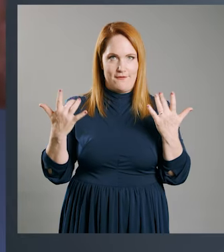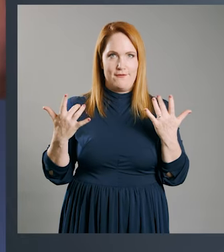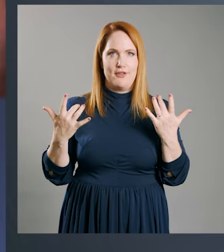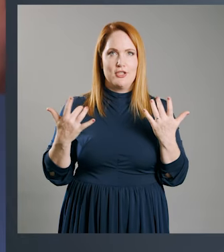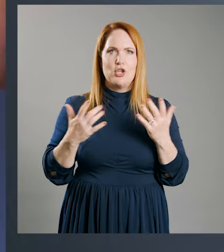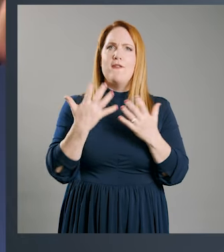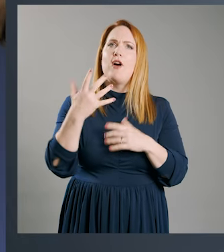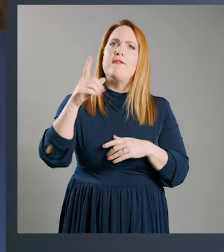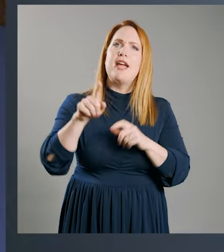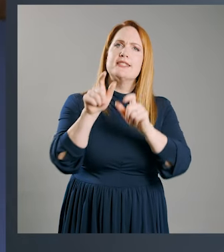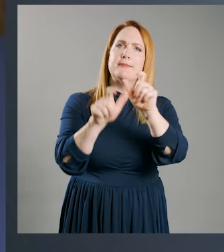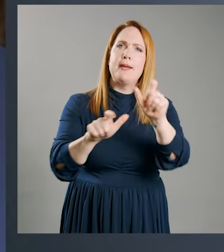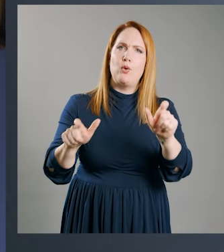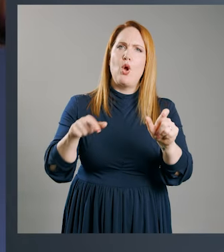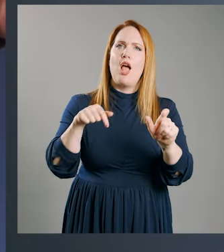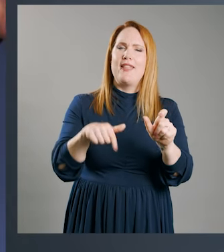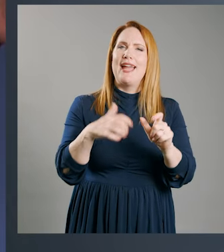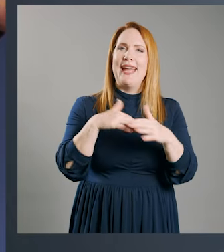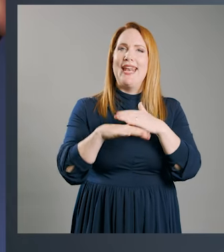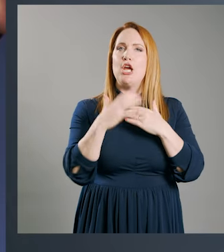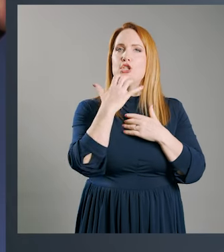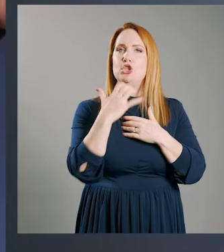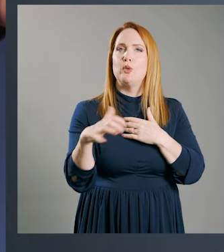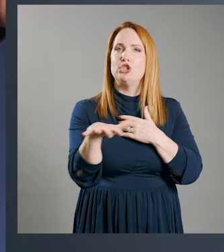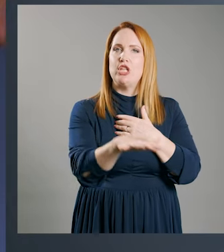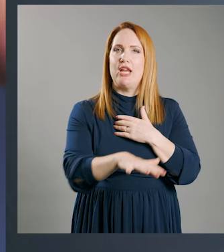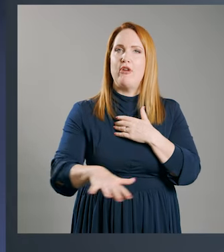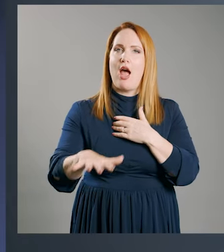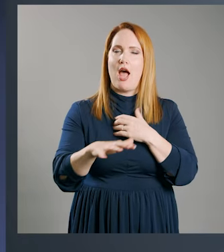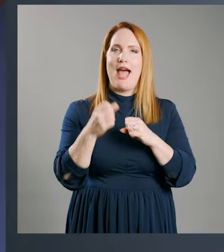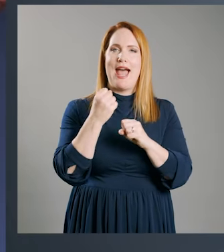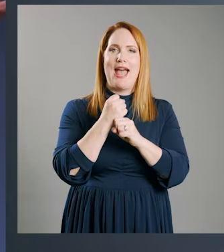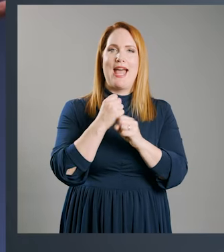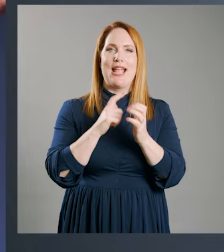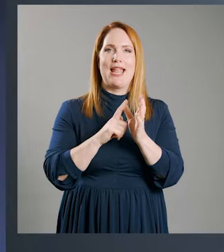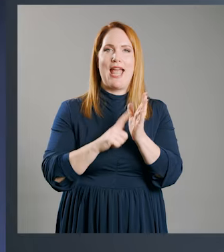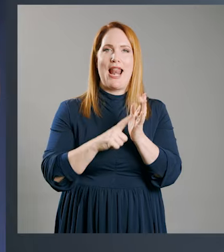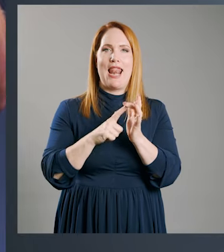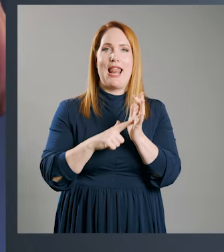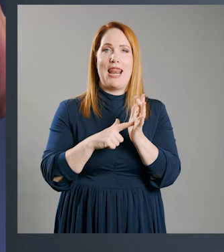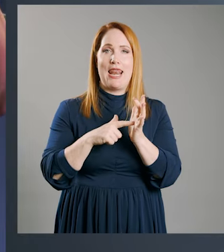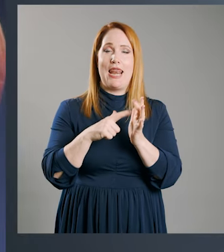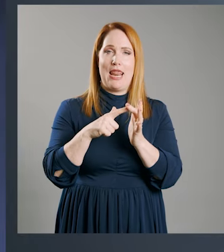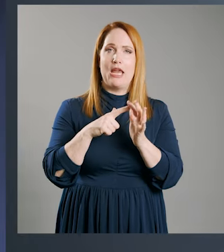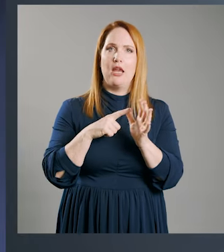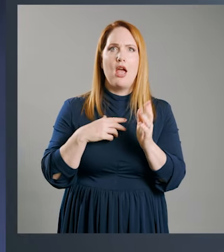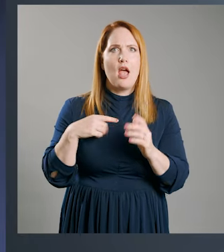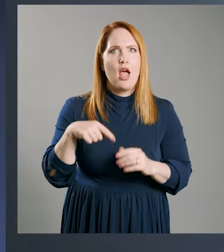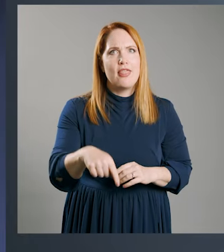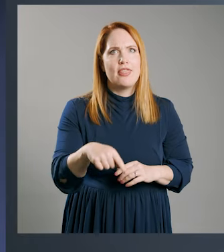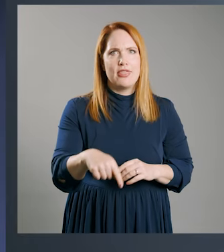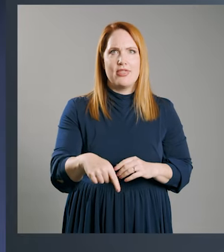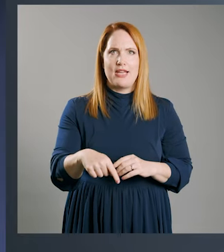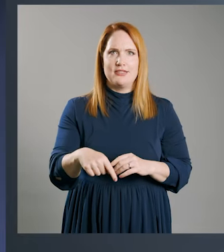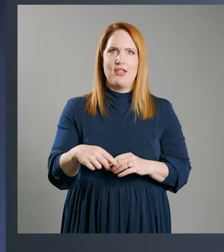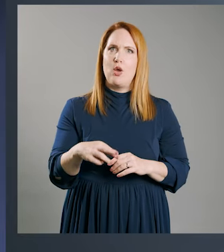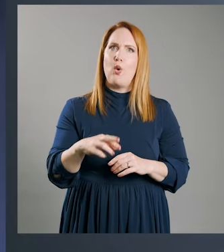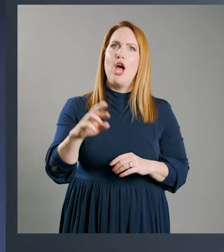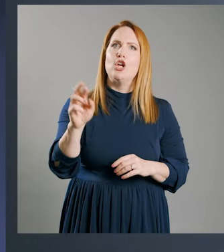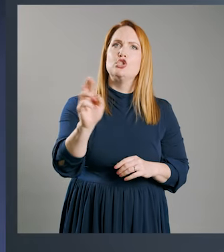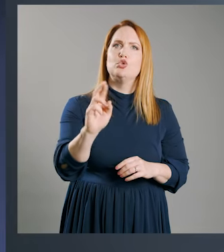the 5,000, it was in a Jewish area of Galilee. And there were 12 baskets of leftovers left over, which symbolized the